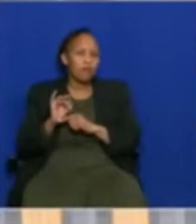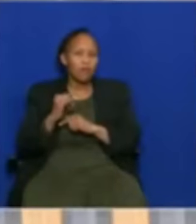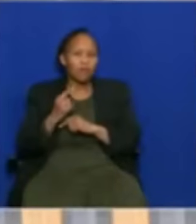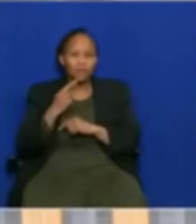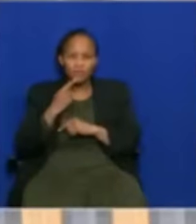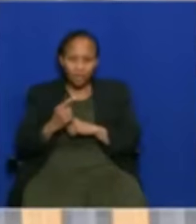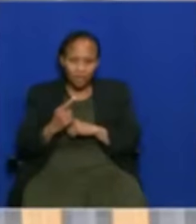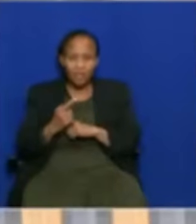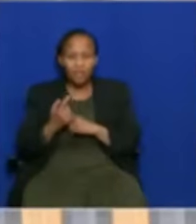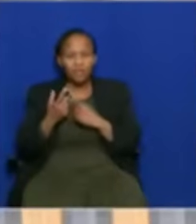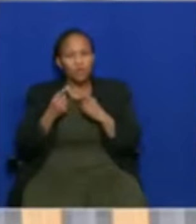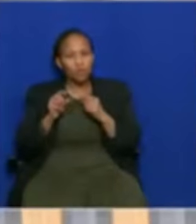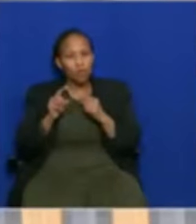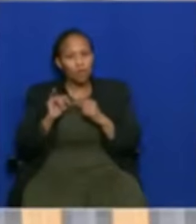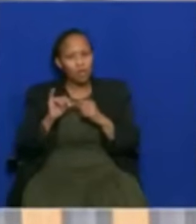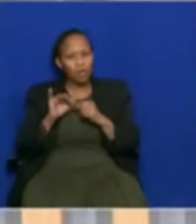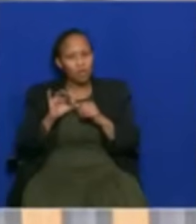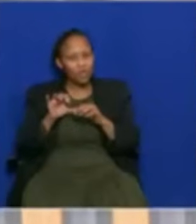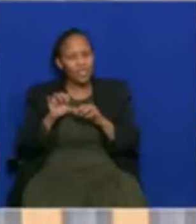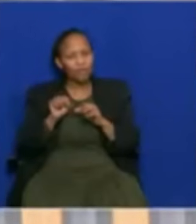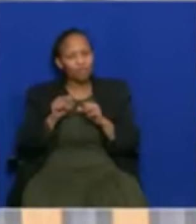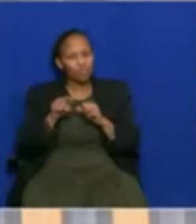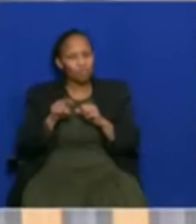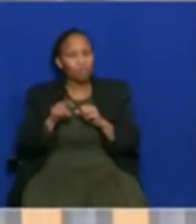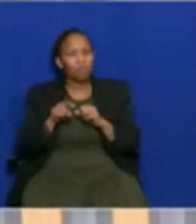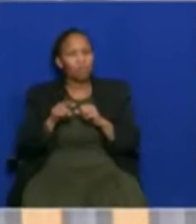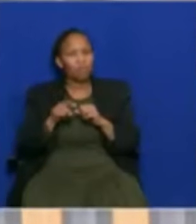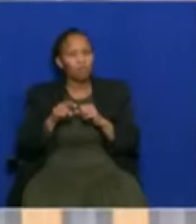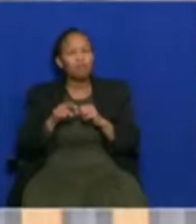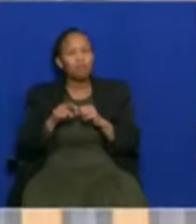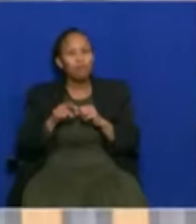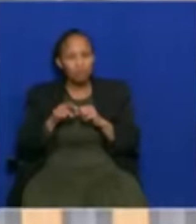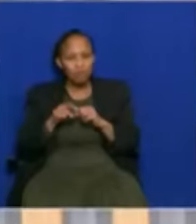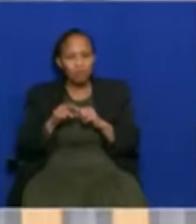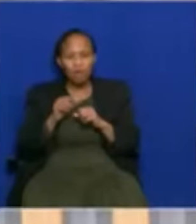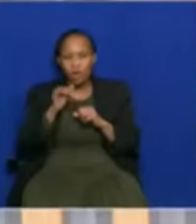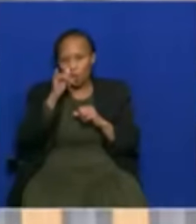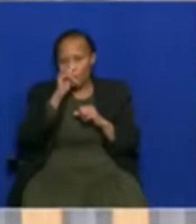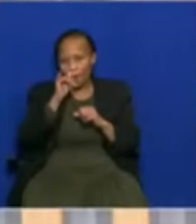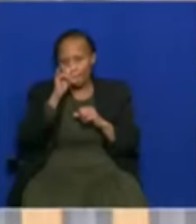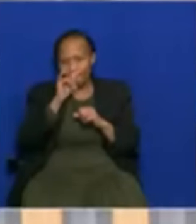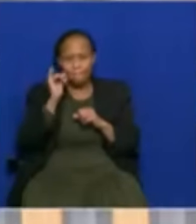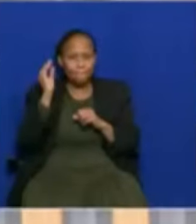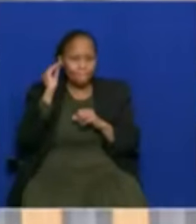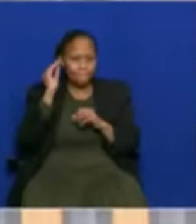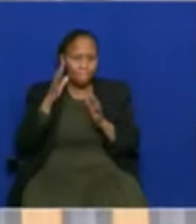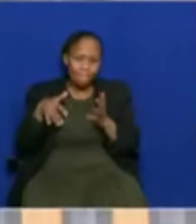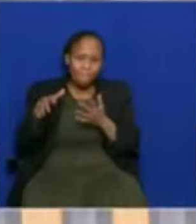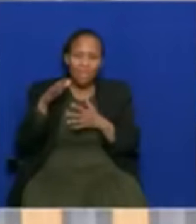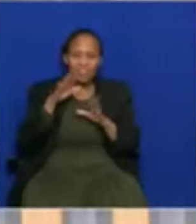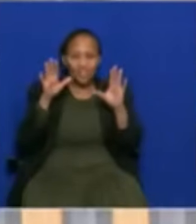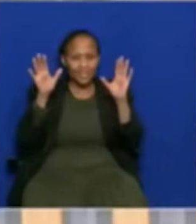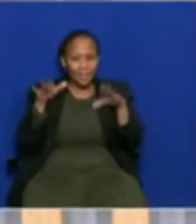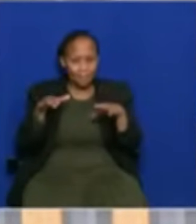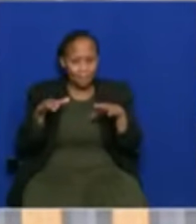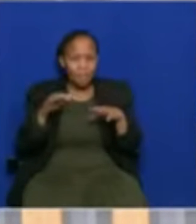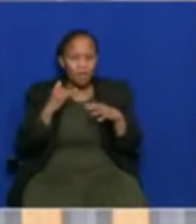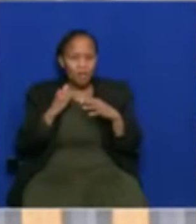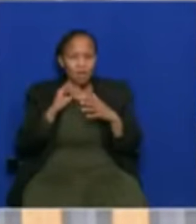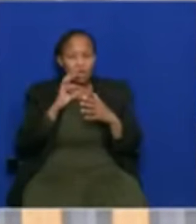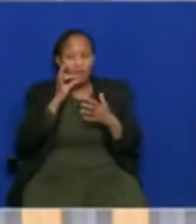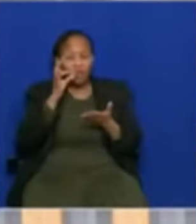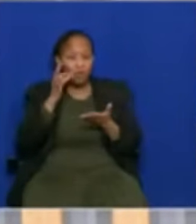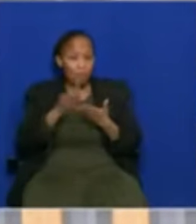that far. If the prescript allows him to recommend a panel, there's nothing wrong with that. If